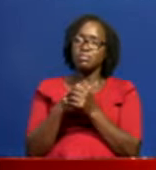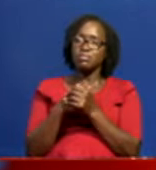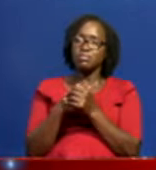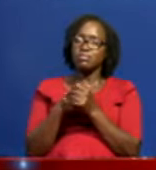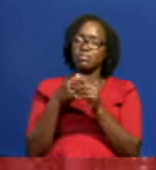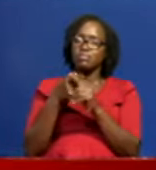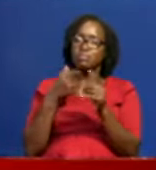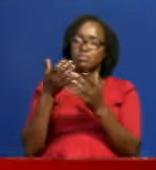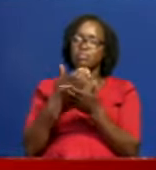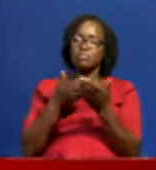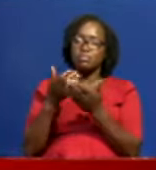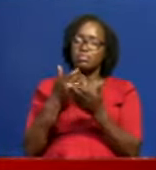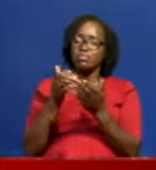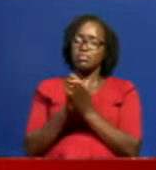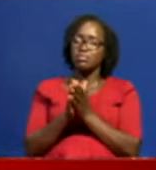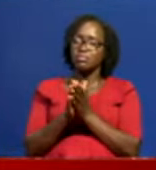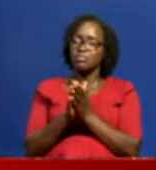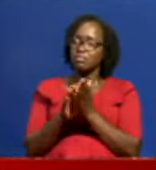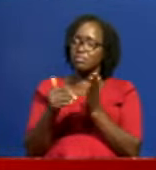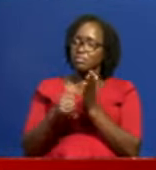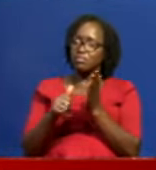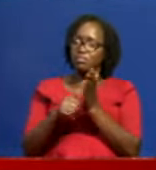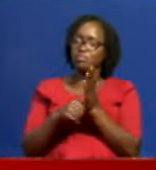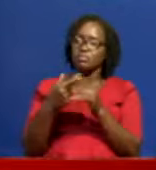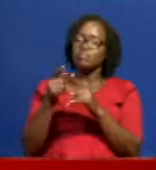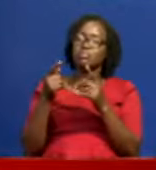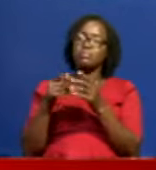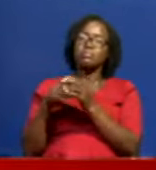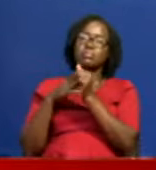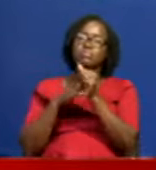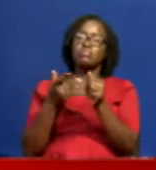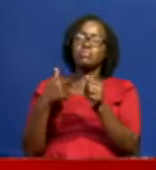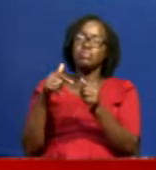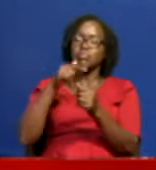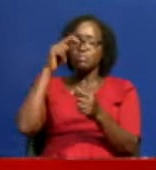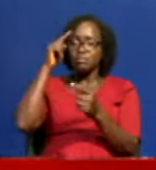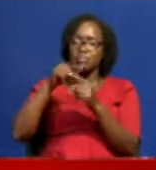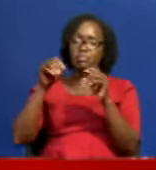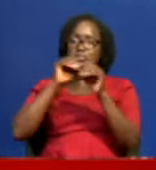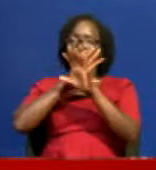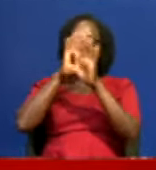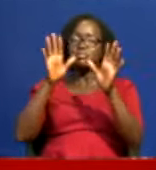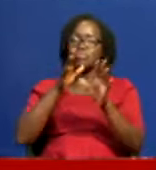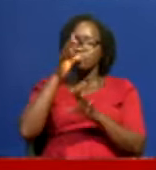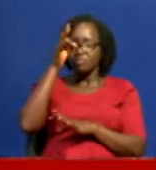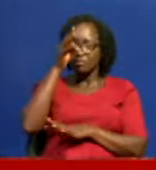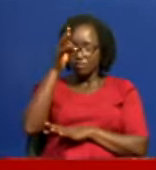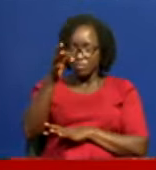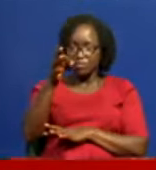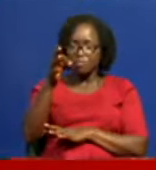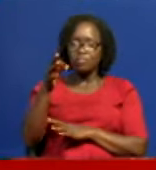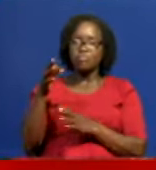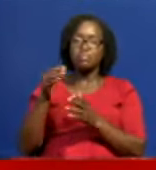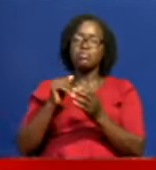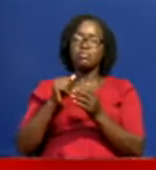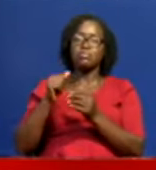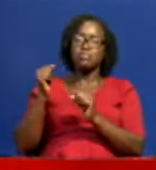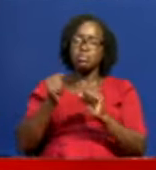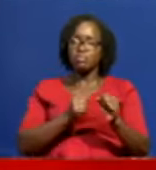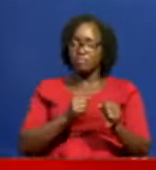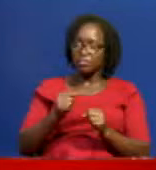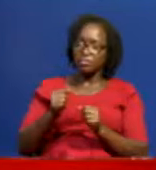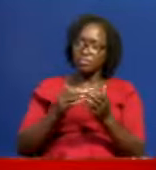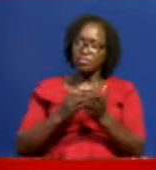from economic paralysis, but propelled us towards a brighter future. We navigated